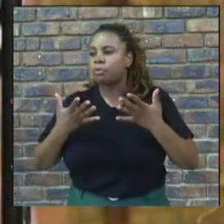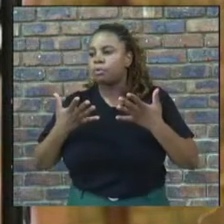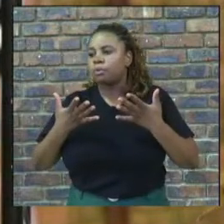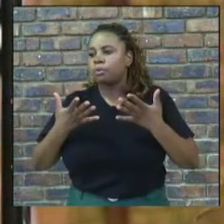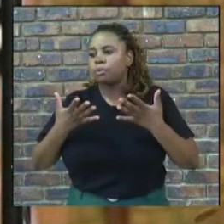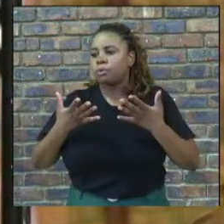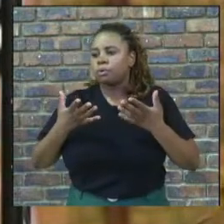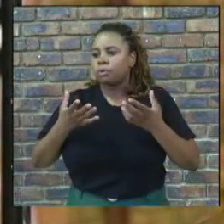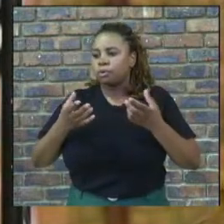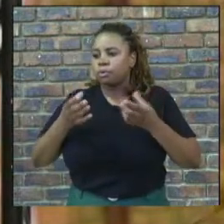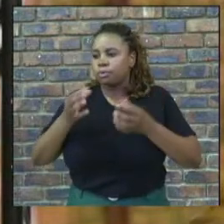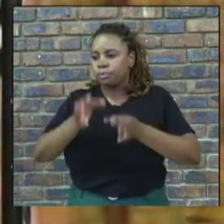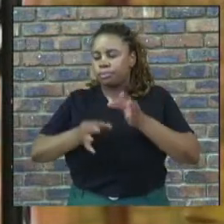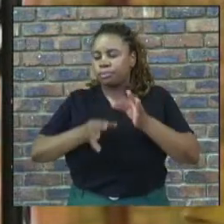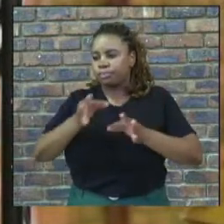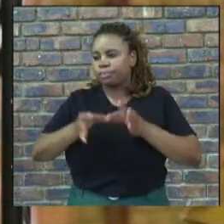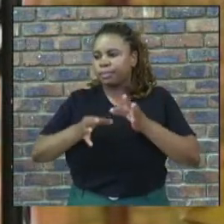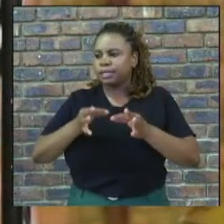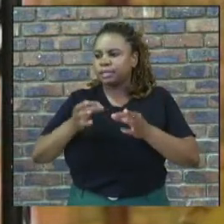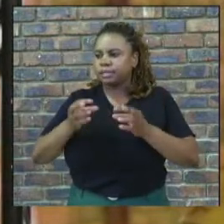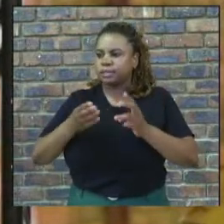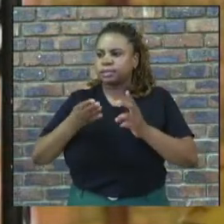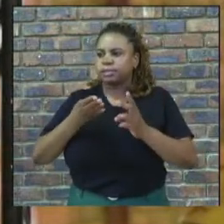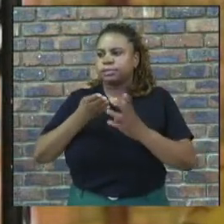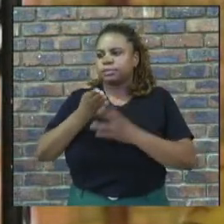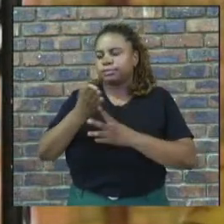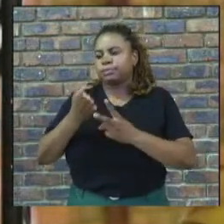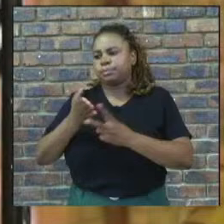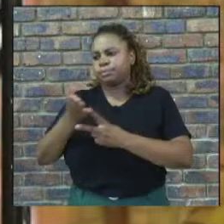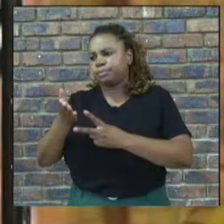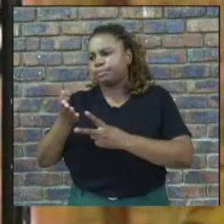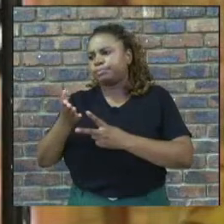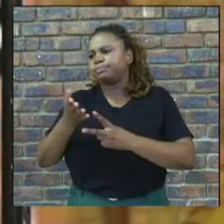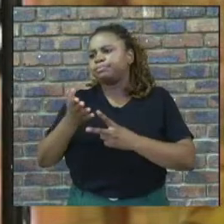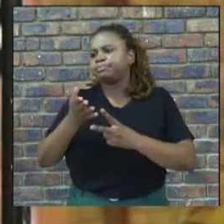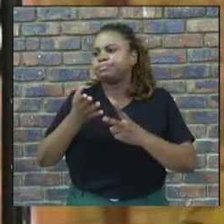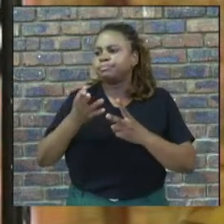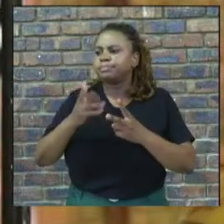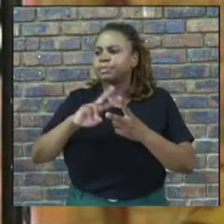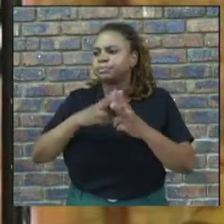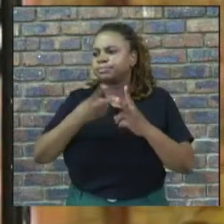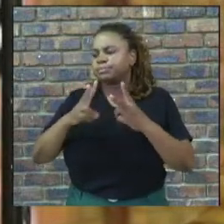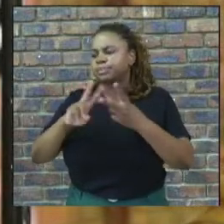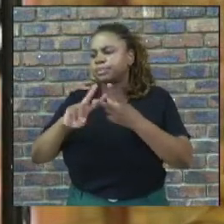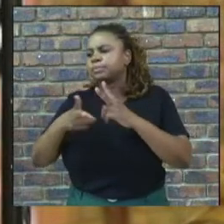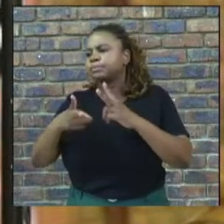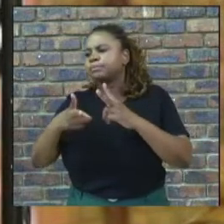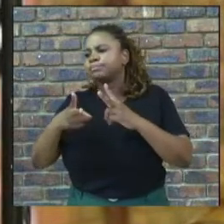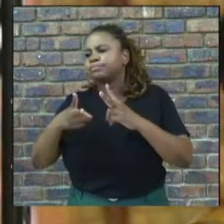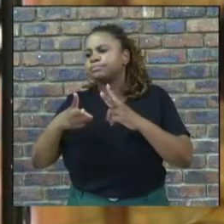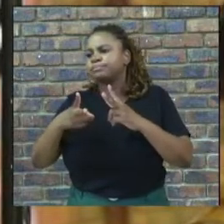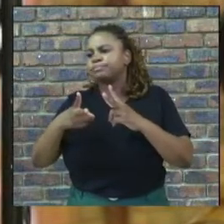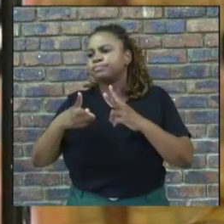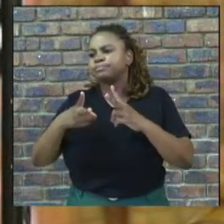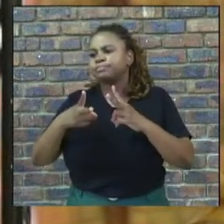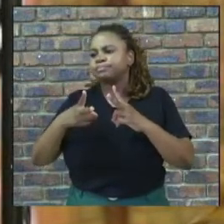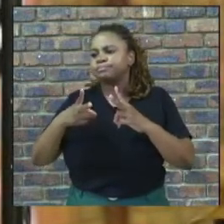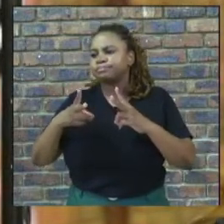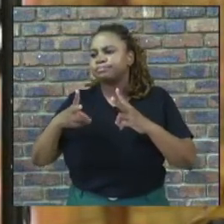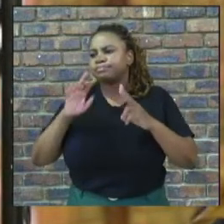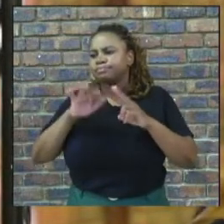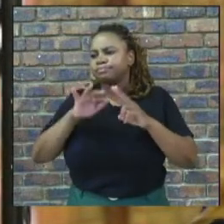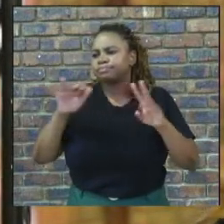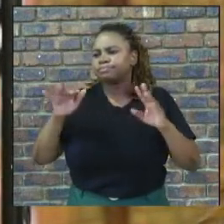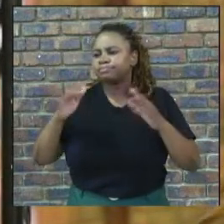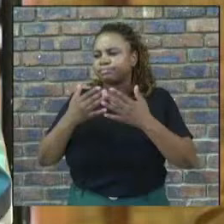se mokgatlo mo teng mola. Ke mekgatlo e be different. That's why batho ba le mola. O mong le o mongwe ke